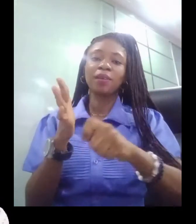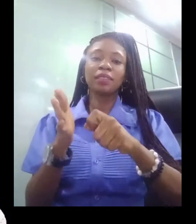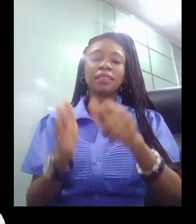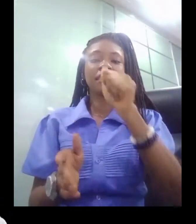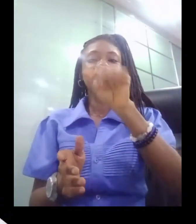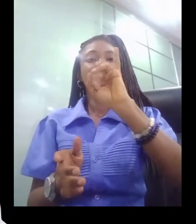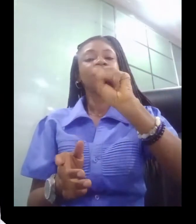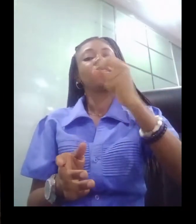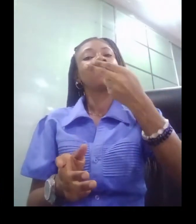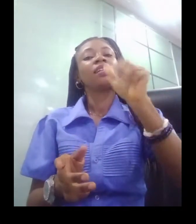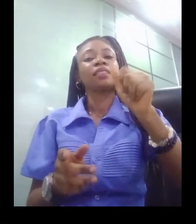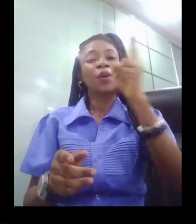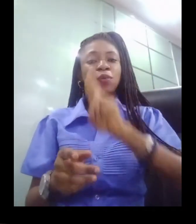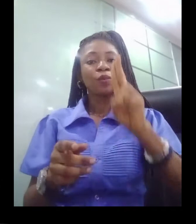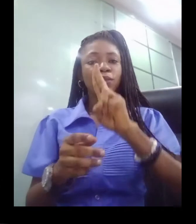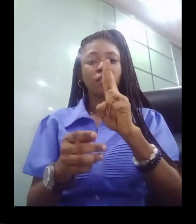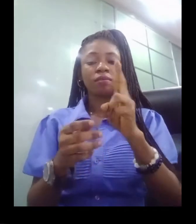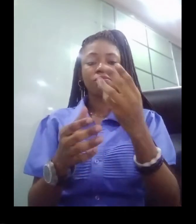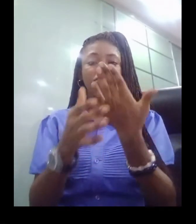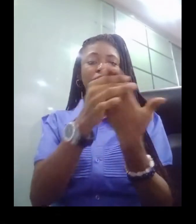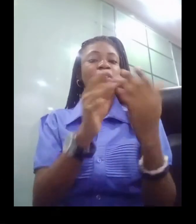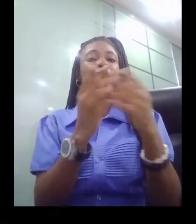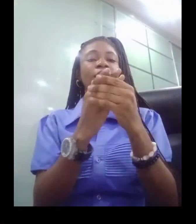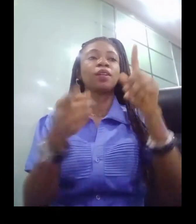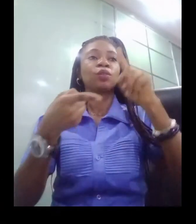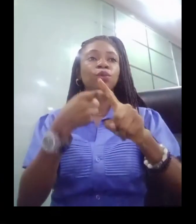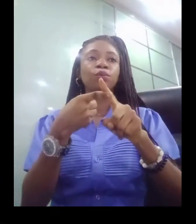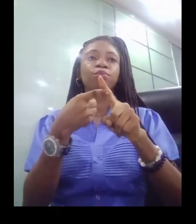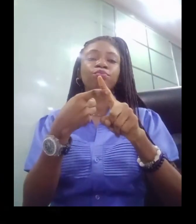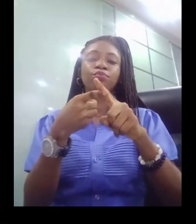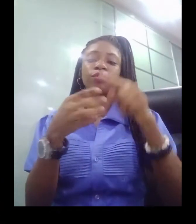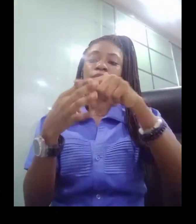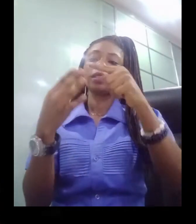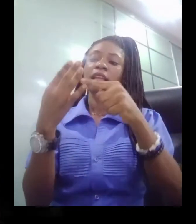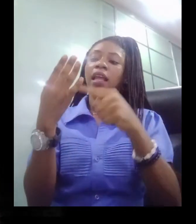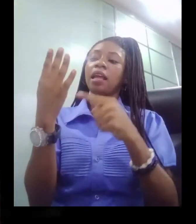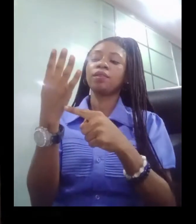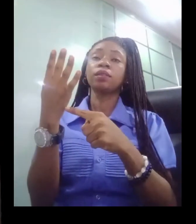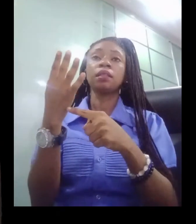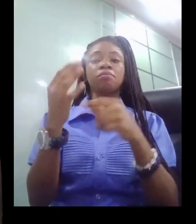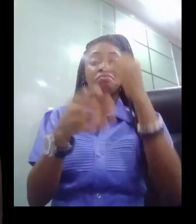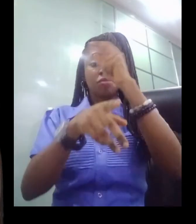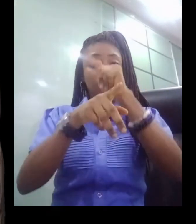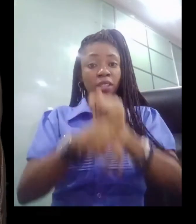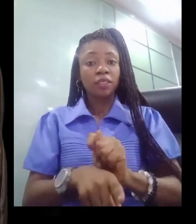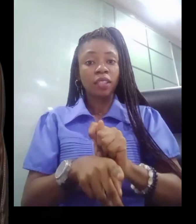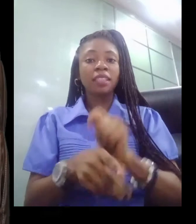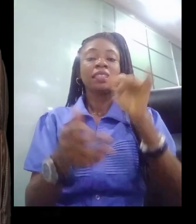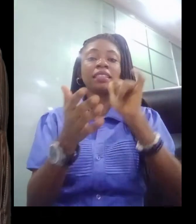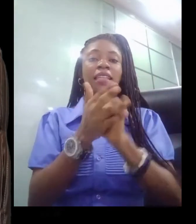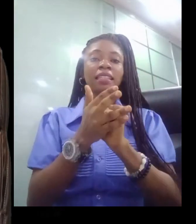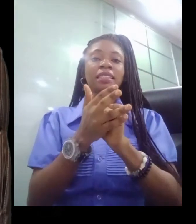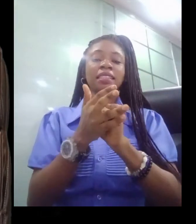her fingers. Traditionally, counting happens with the fingers and the toes